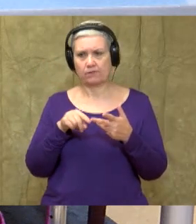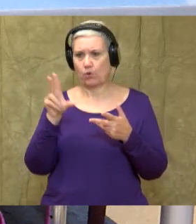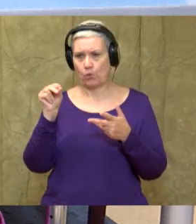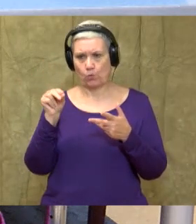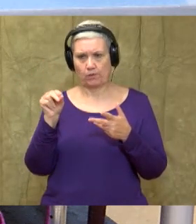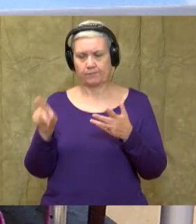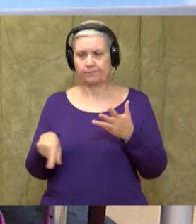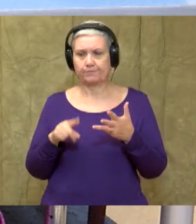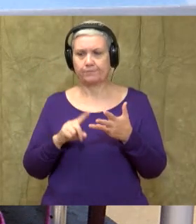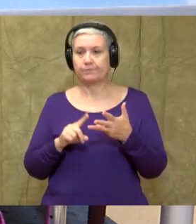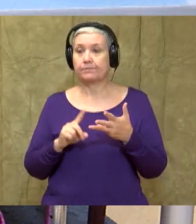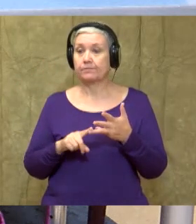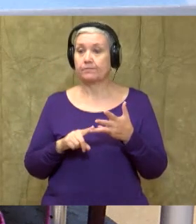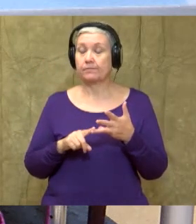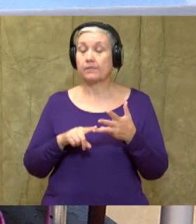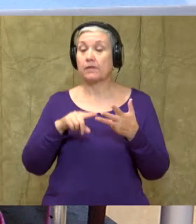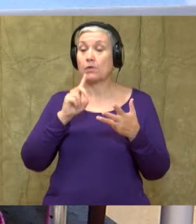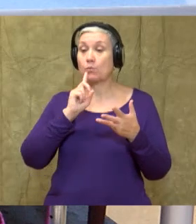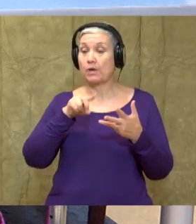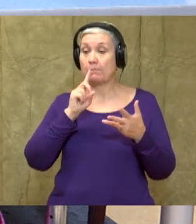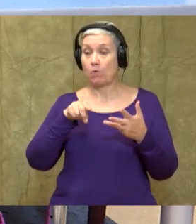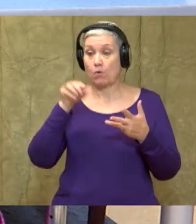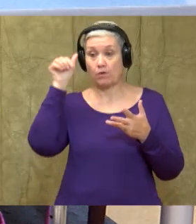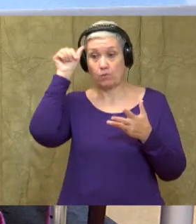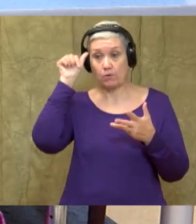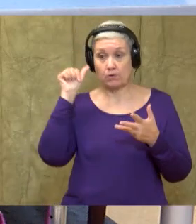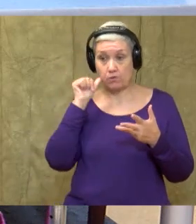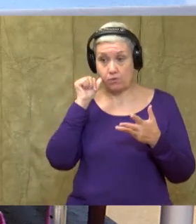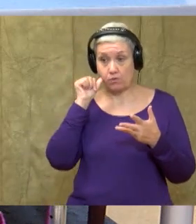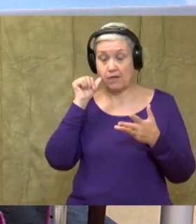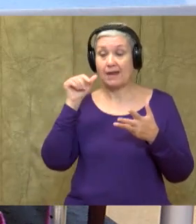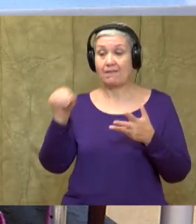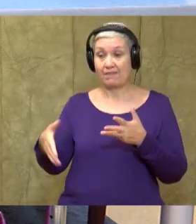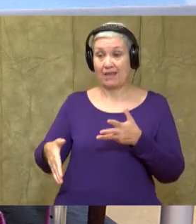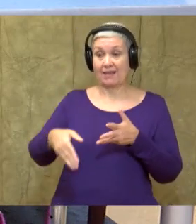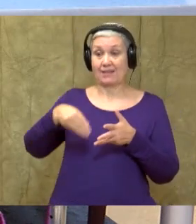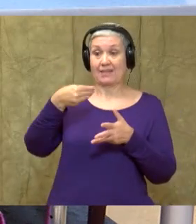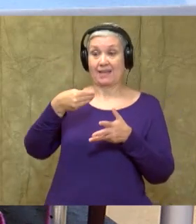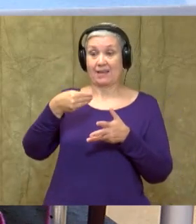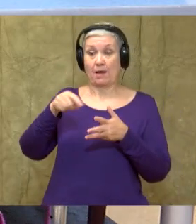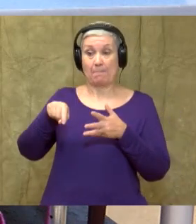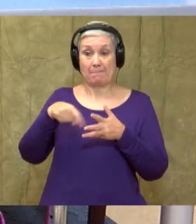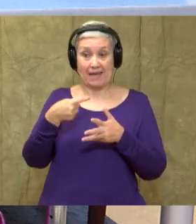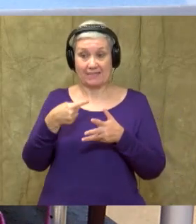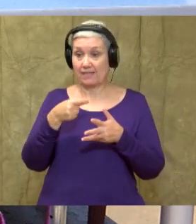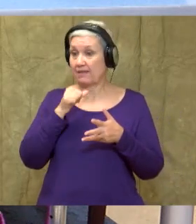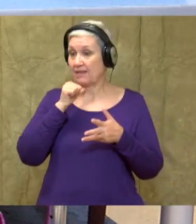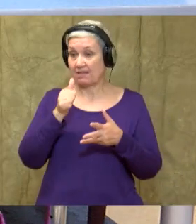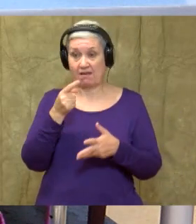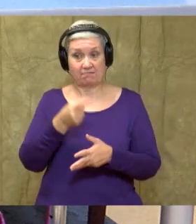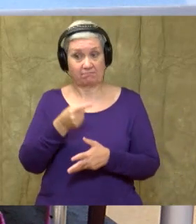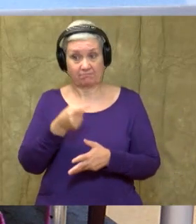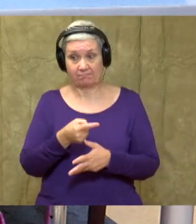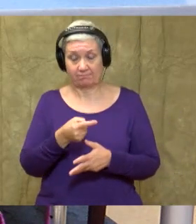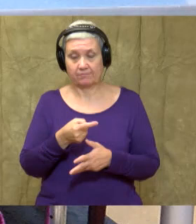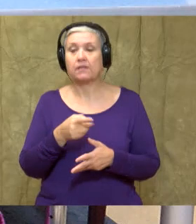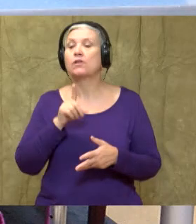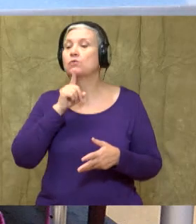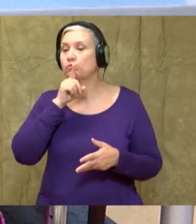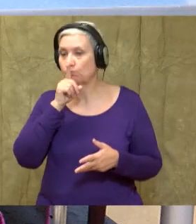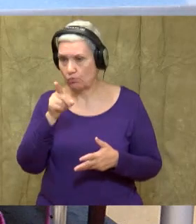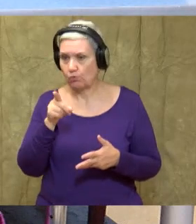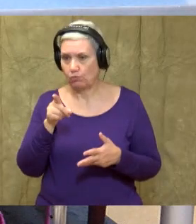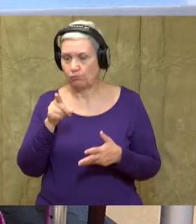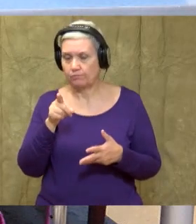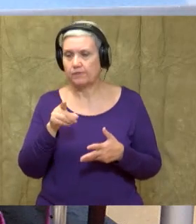Number 4, I should report to an adult immediately if I receive inappropriate or strange messages. That is very true. We never want to take any chances